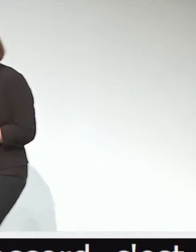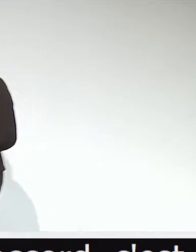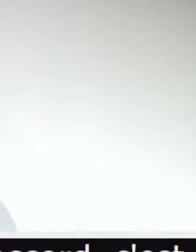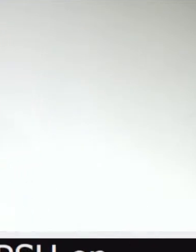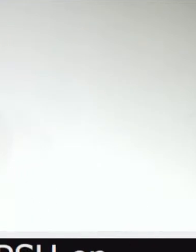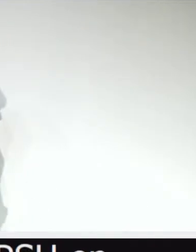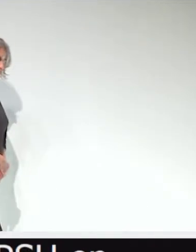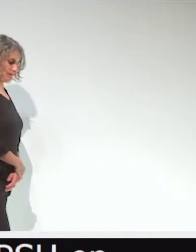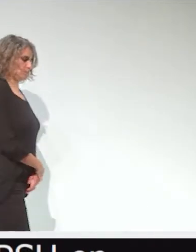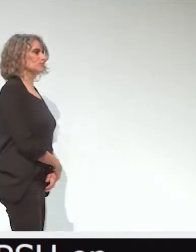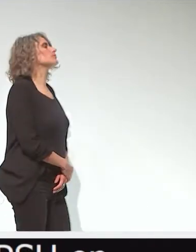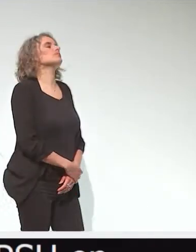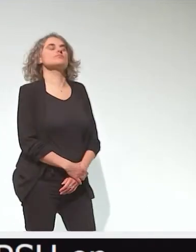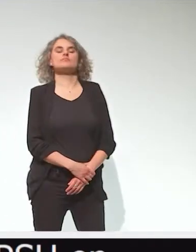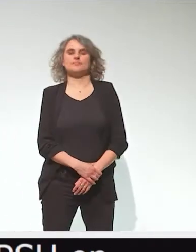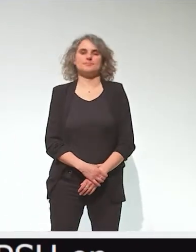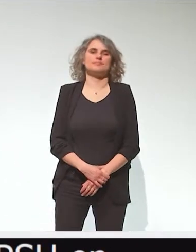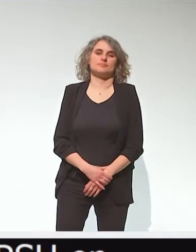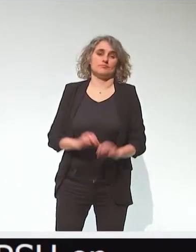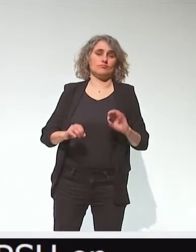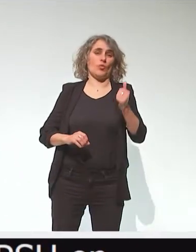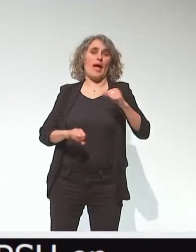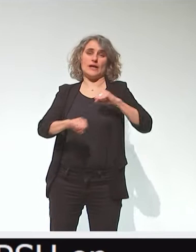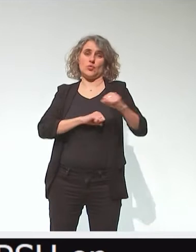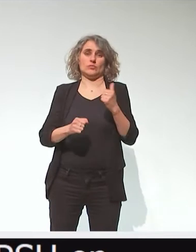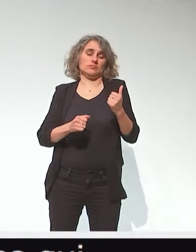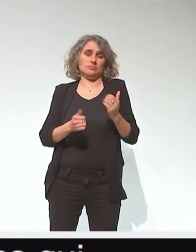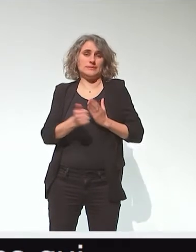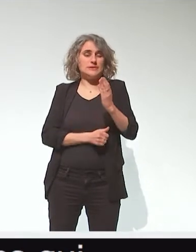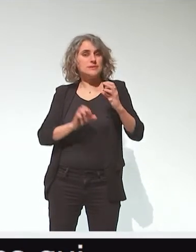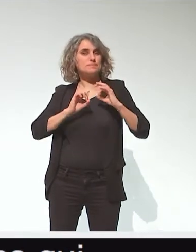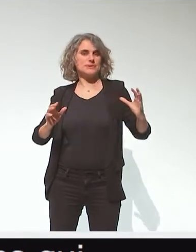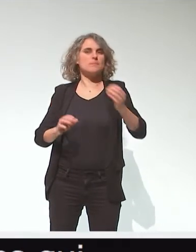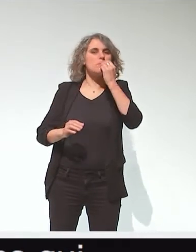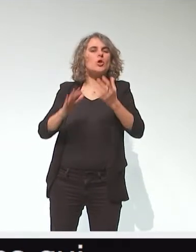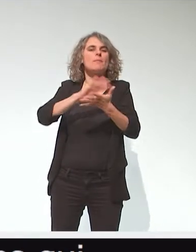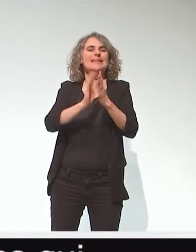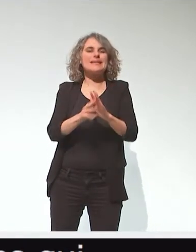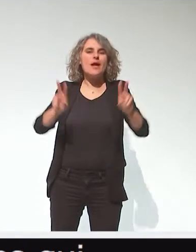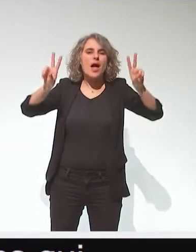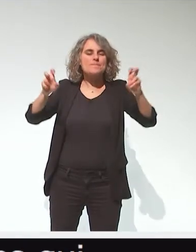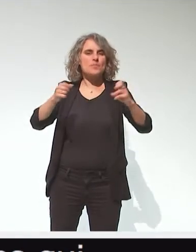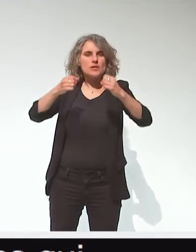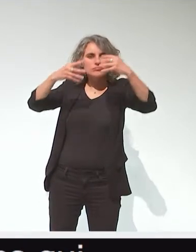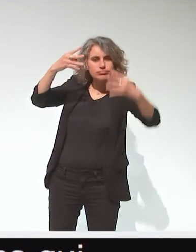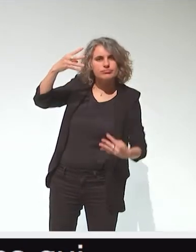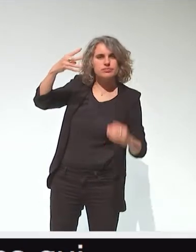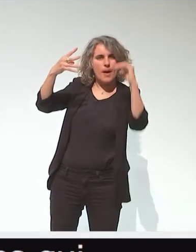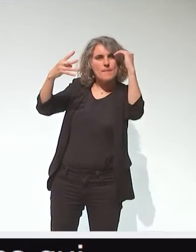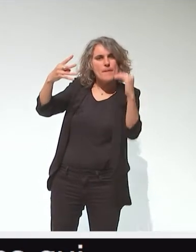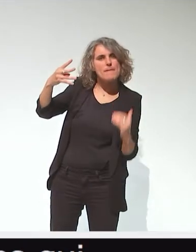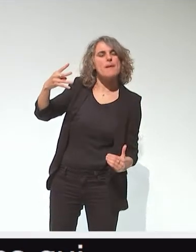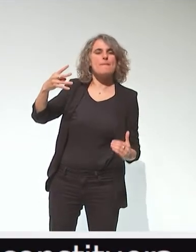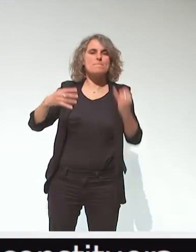good practices and of the good strategies already proven, also of the